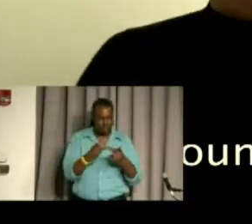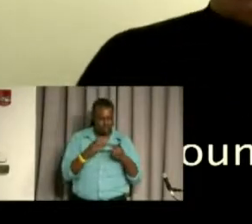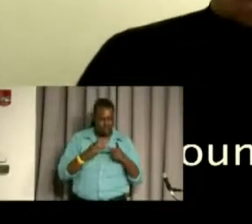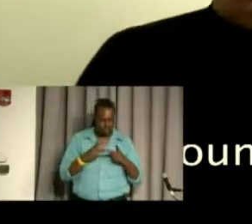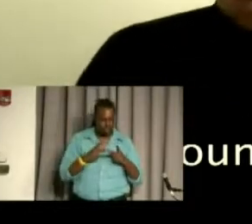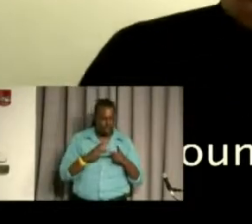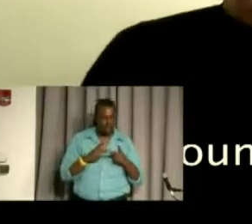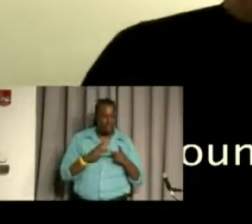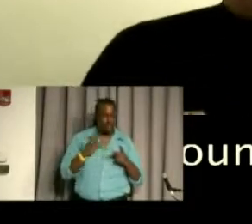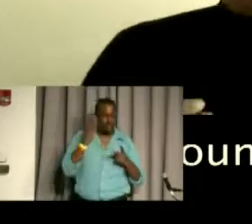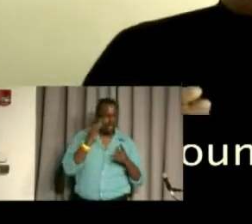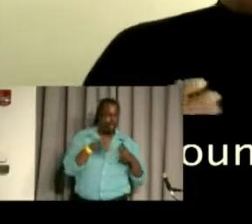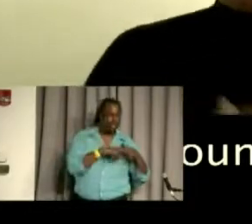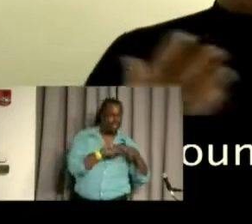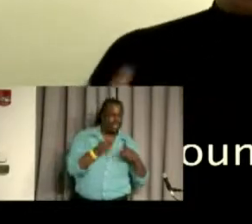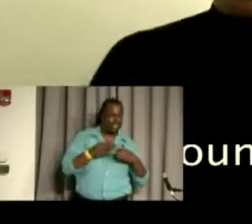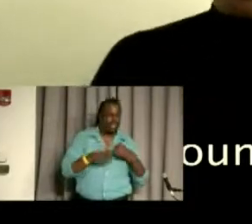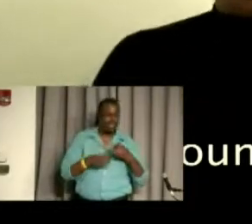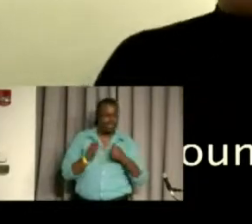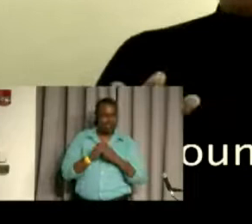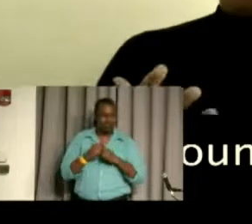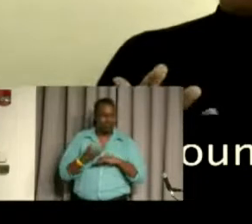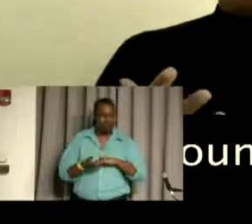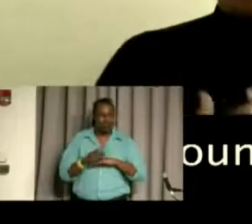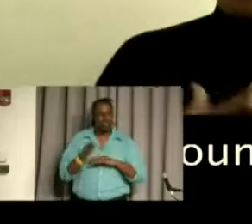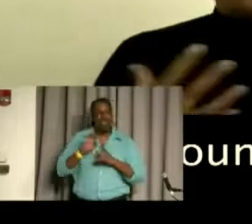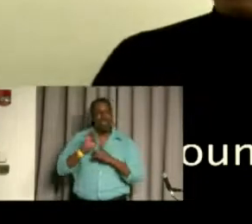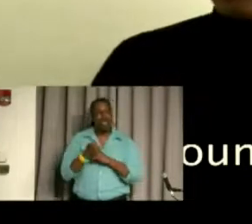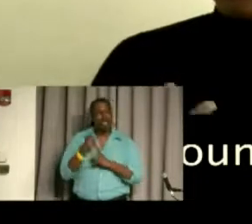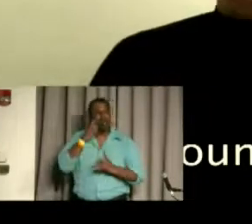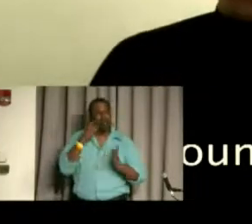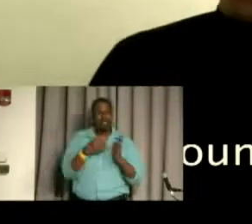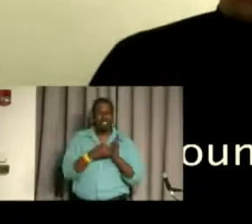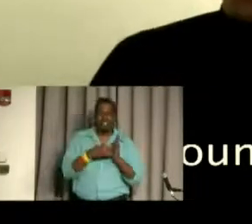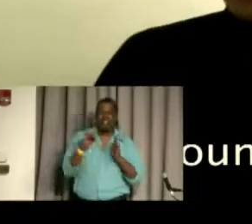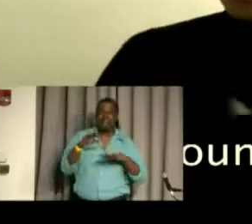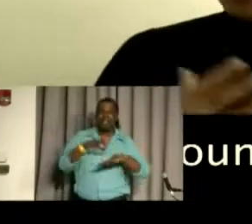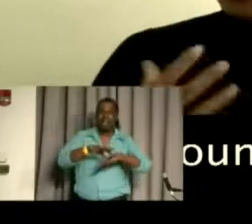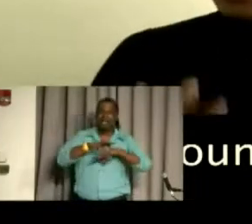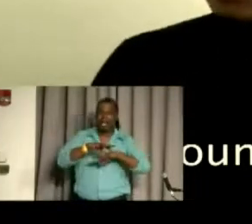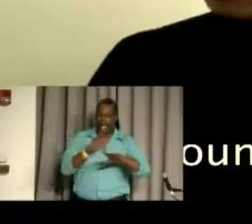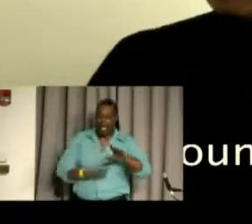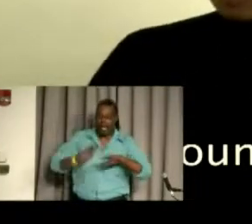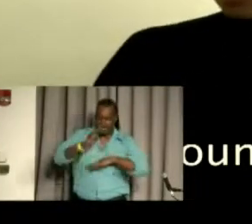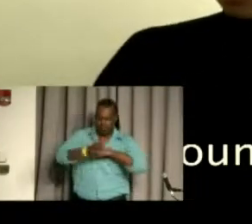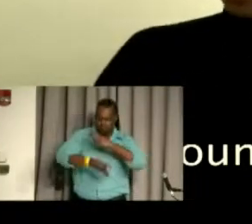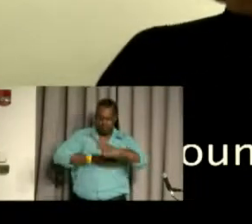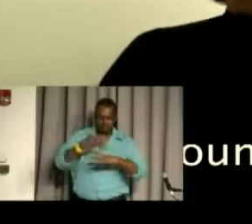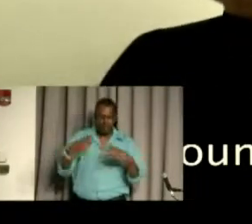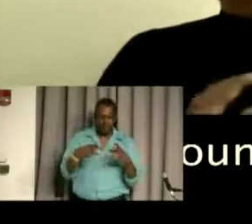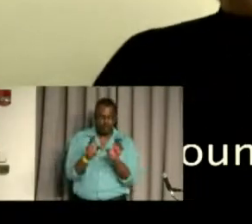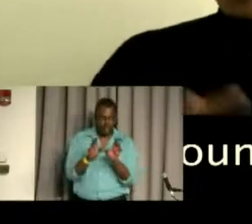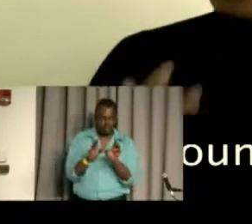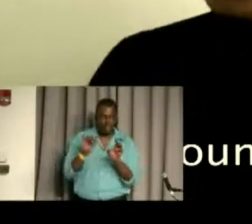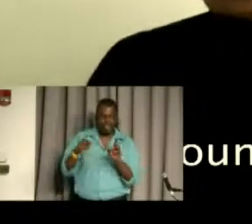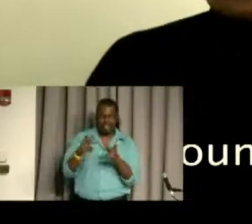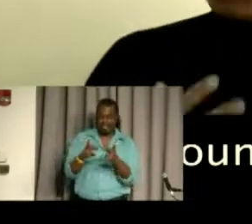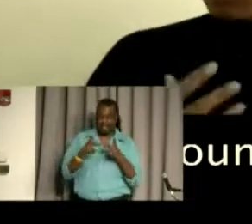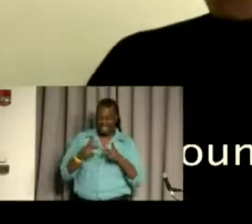in emission. Environmental racism is a planetary crisis. These facilities in Cancer Alley that